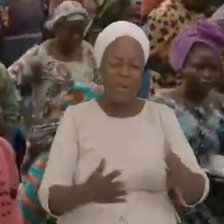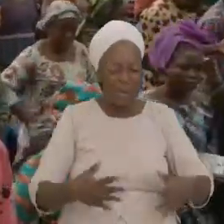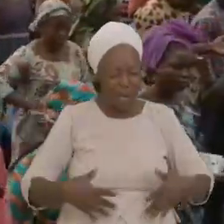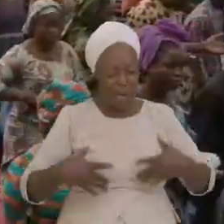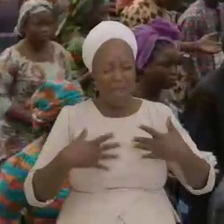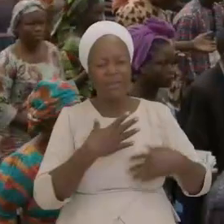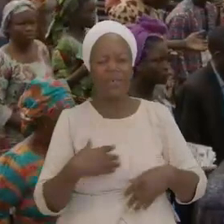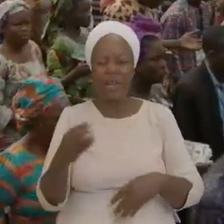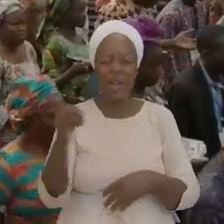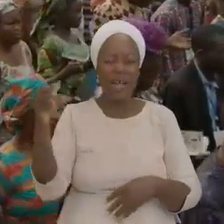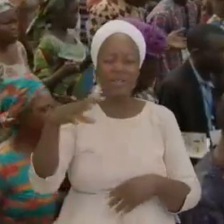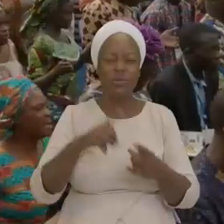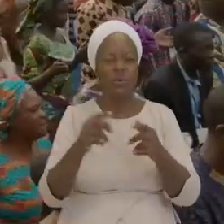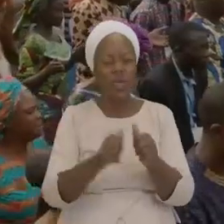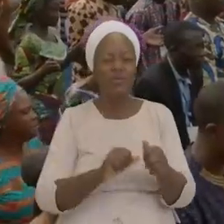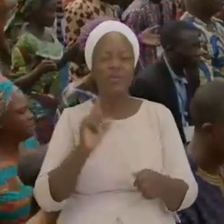to everyone.